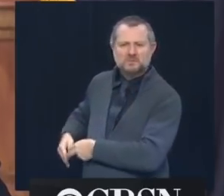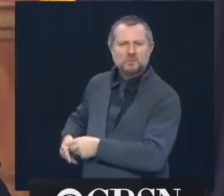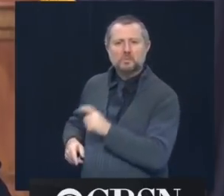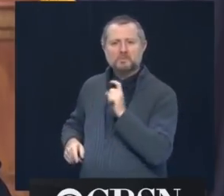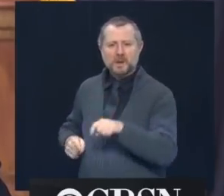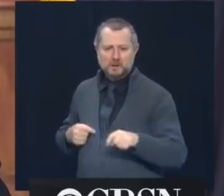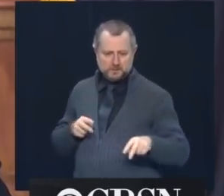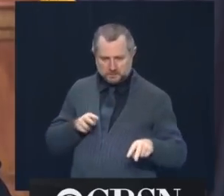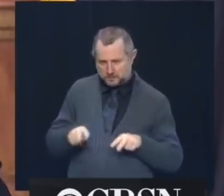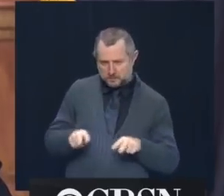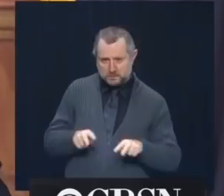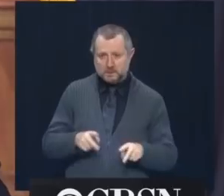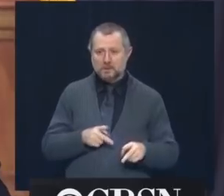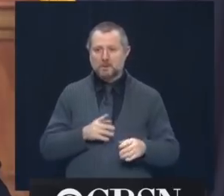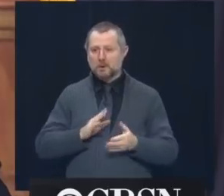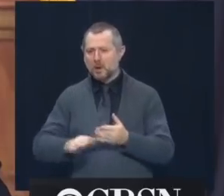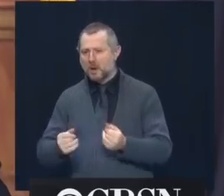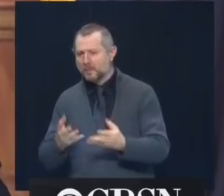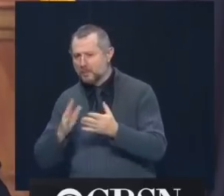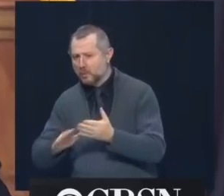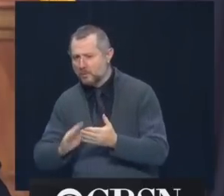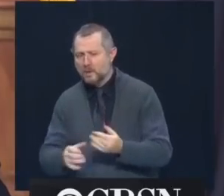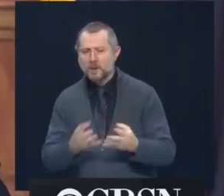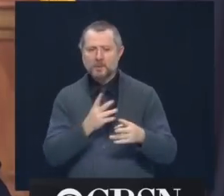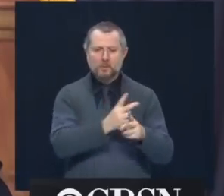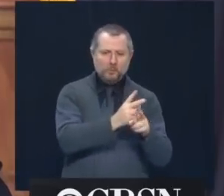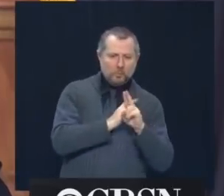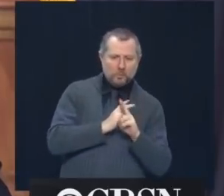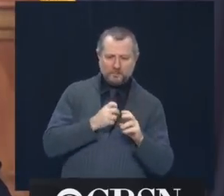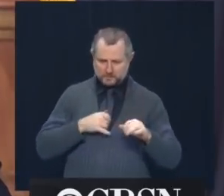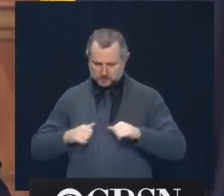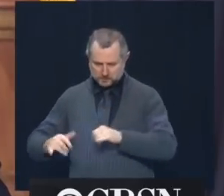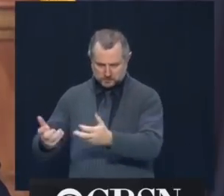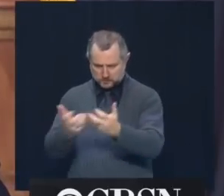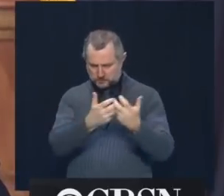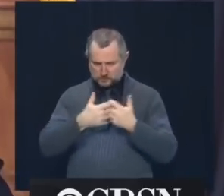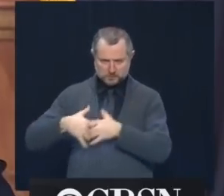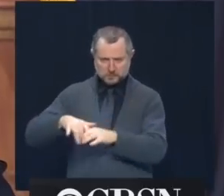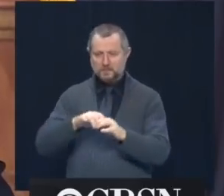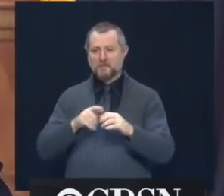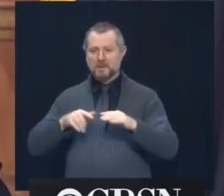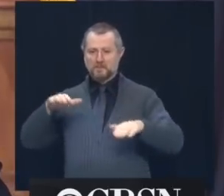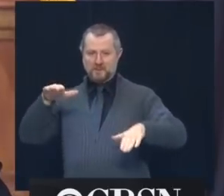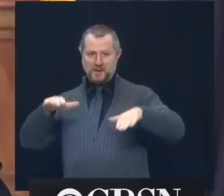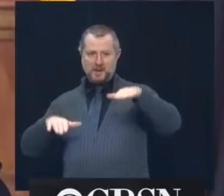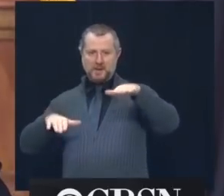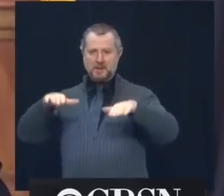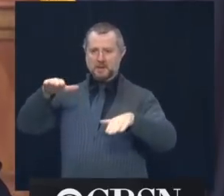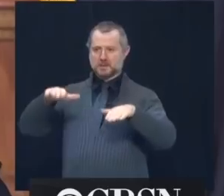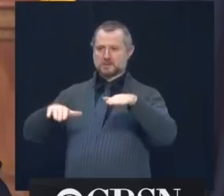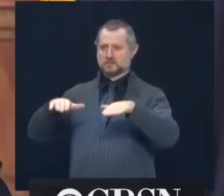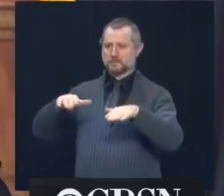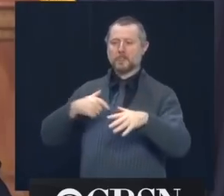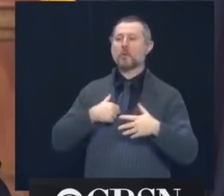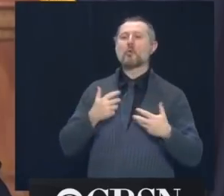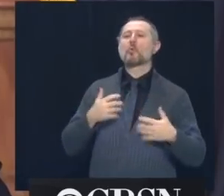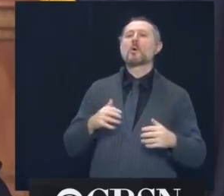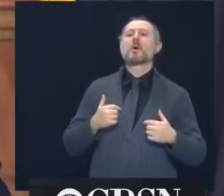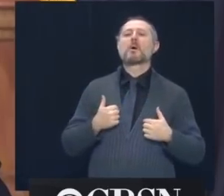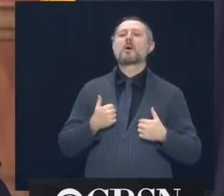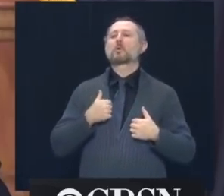doing layoffs. It all has to be in the same budget, and it has to balance. And I'm not willing to give